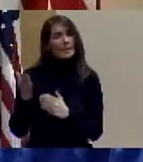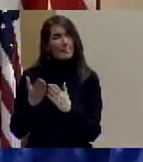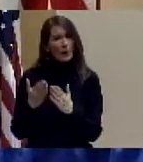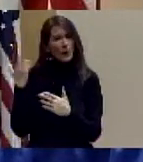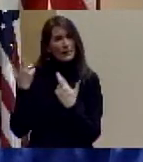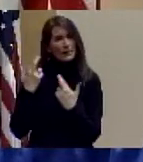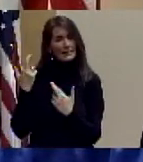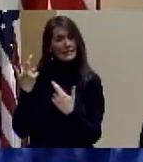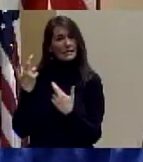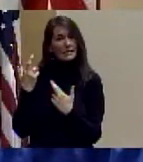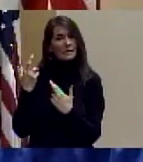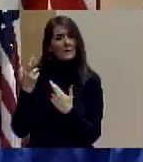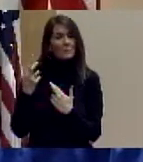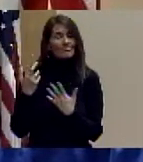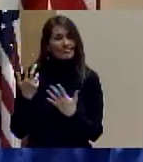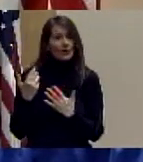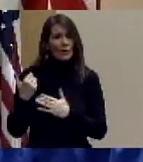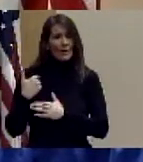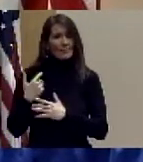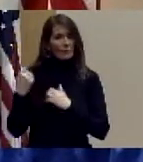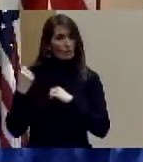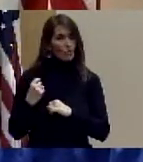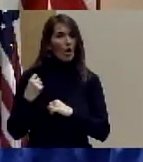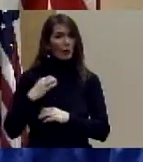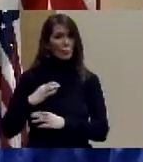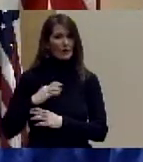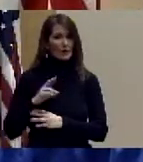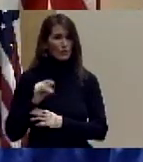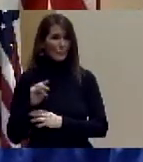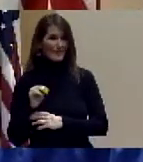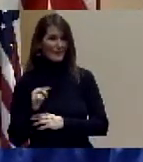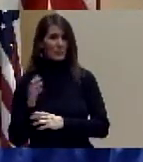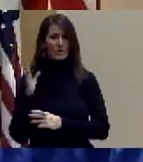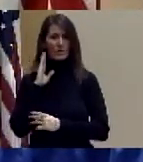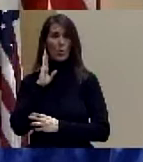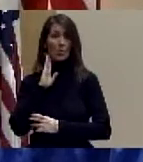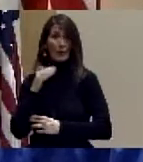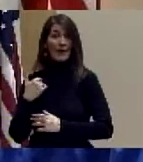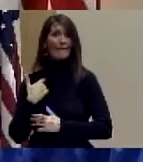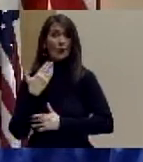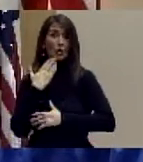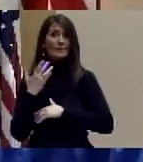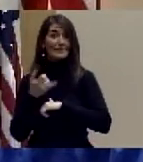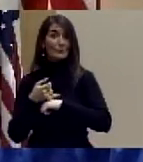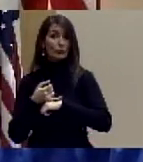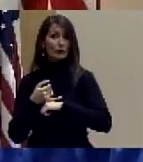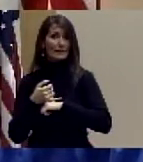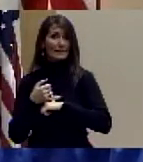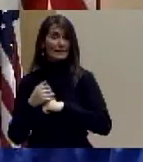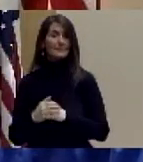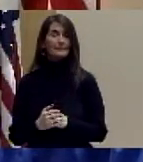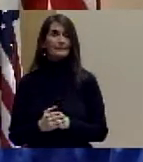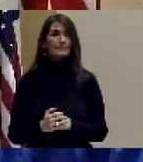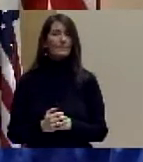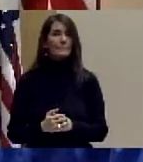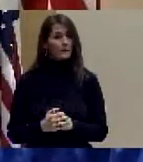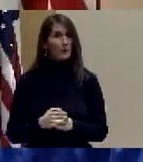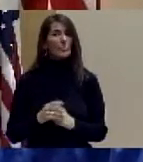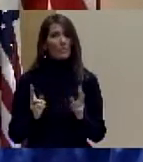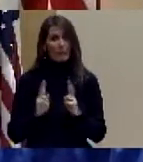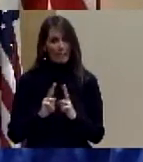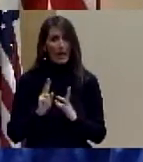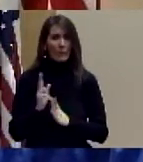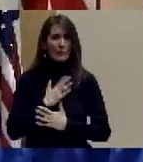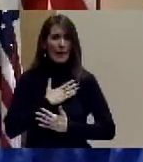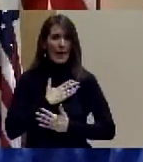because, based on our strong credit rating, we knew we would get an attractive interest rate. And in fact, we were very